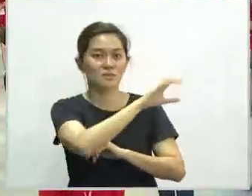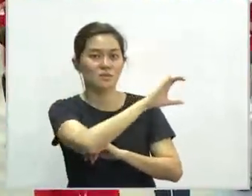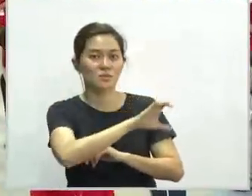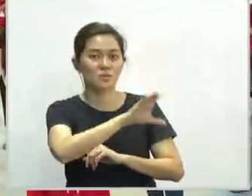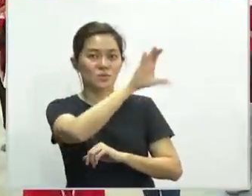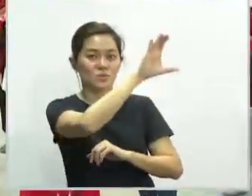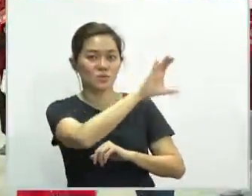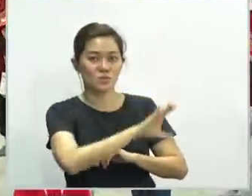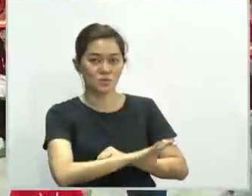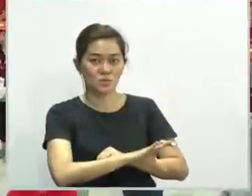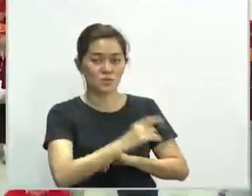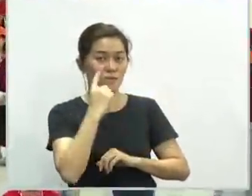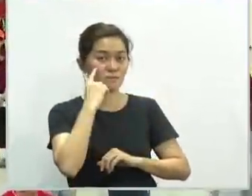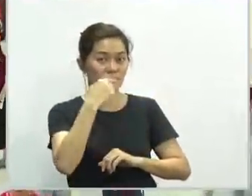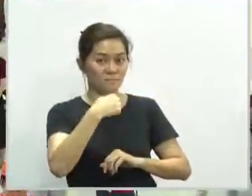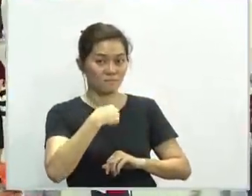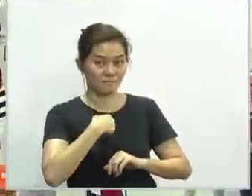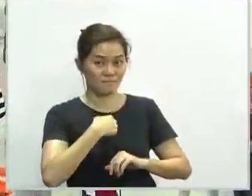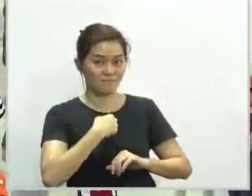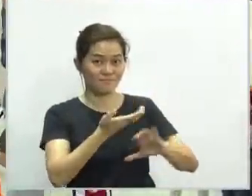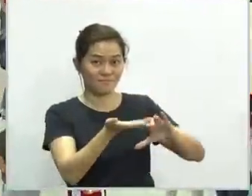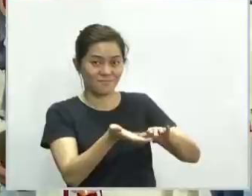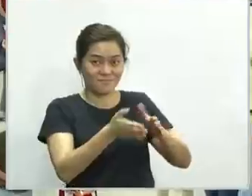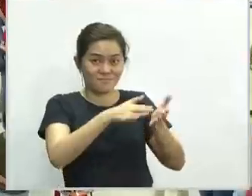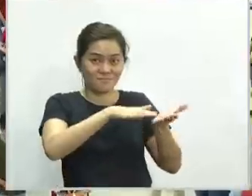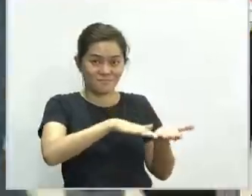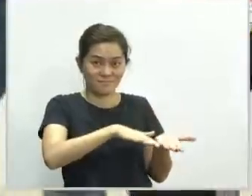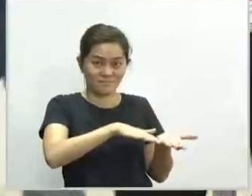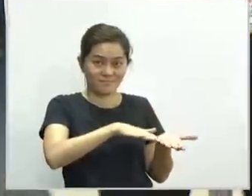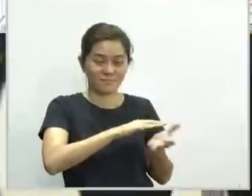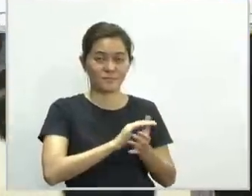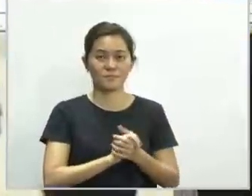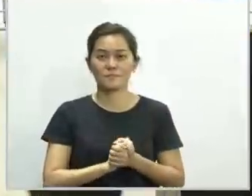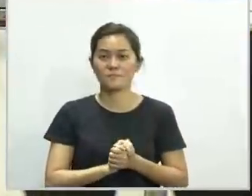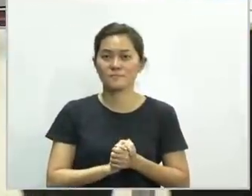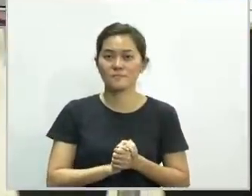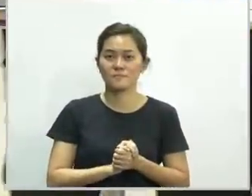dying on the cross for me.